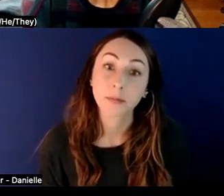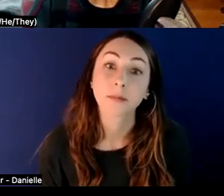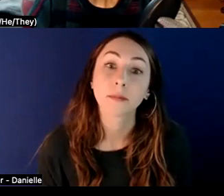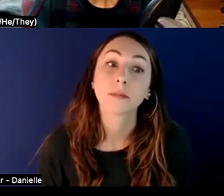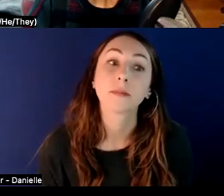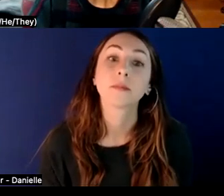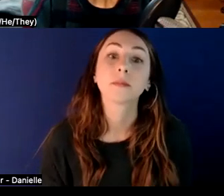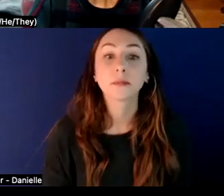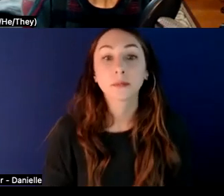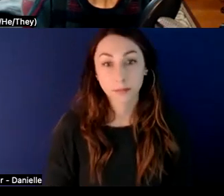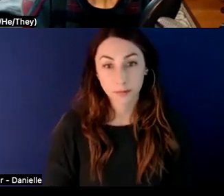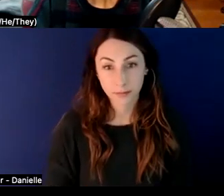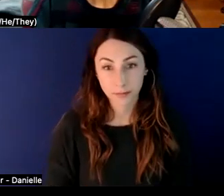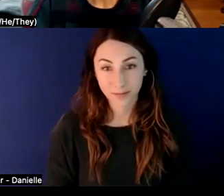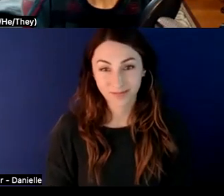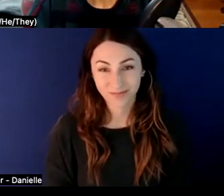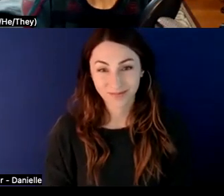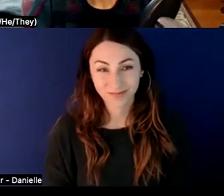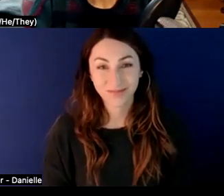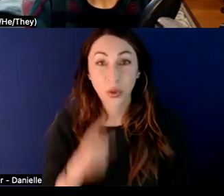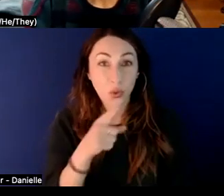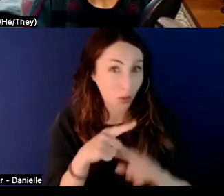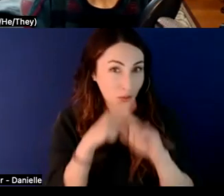And you're muted. Okay. Oh yeah.